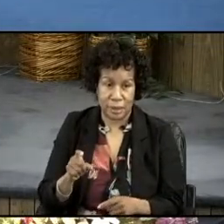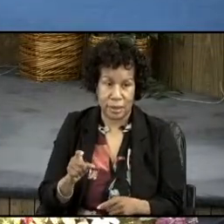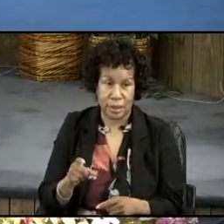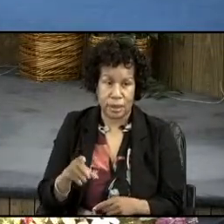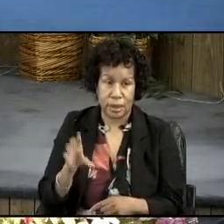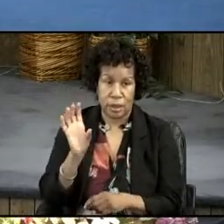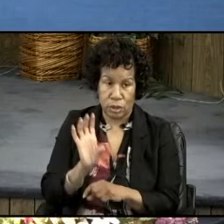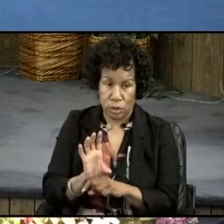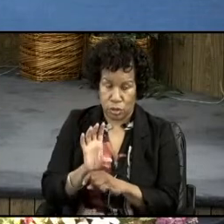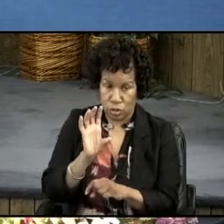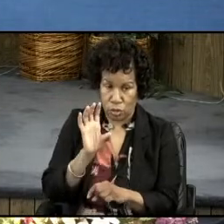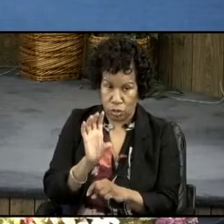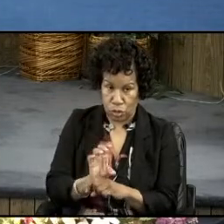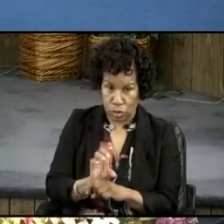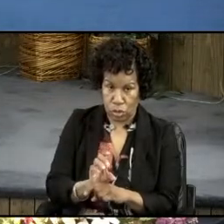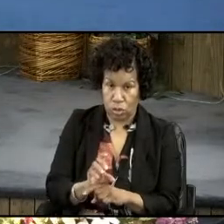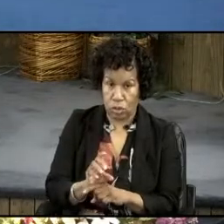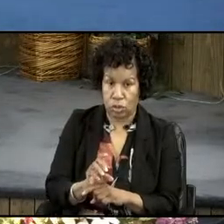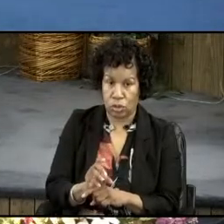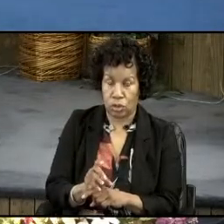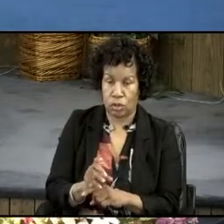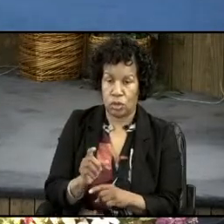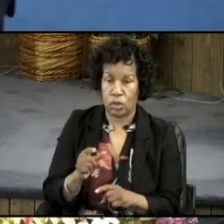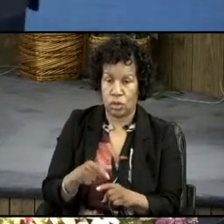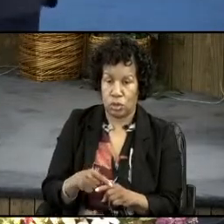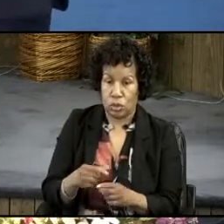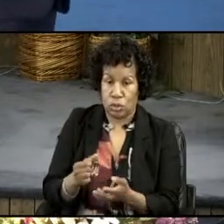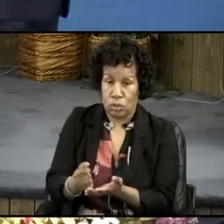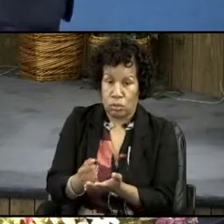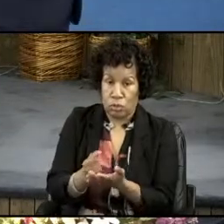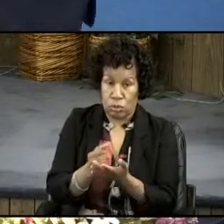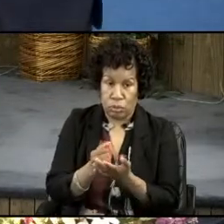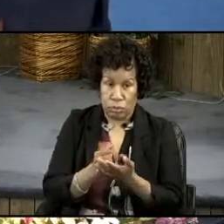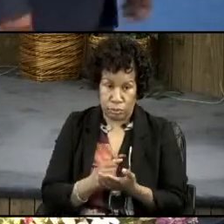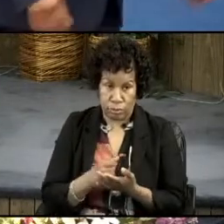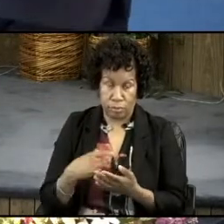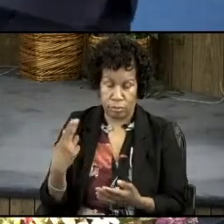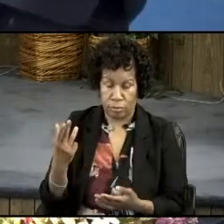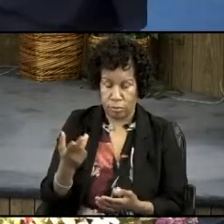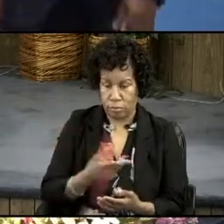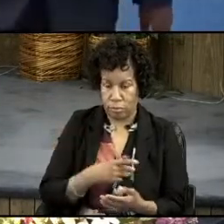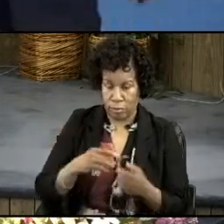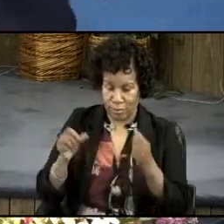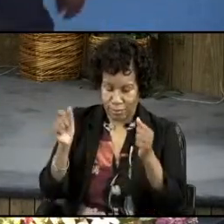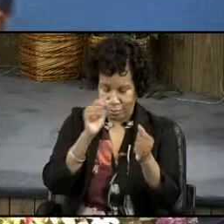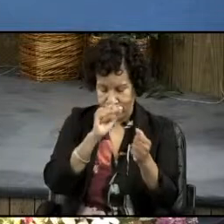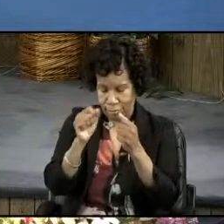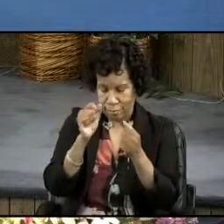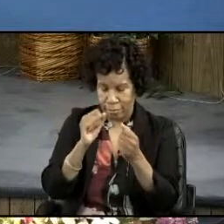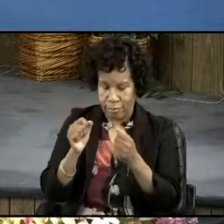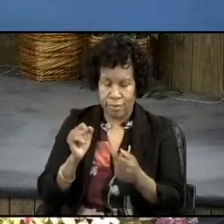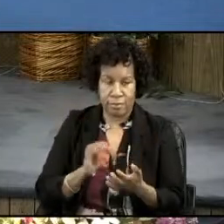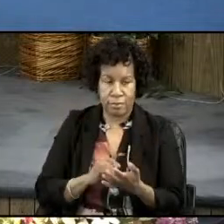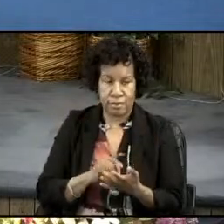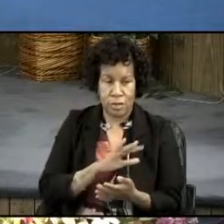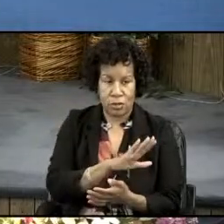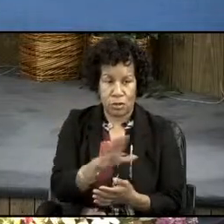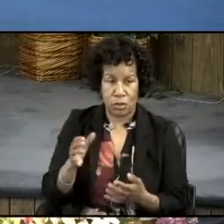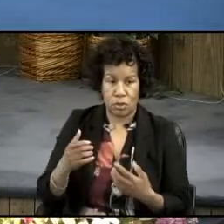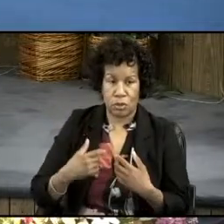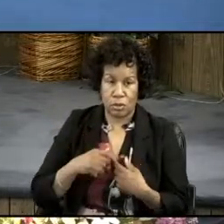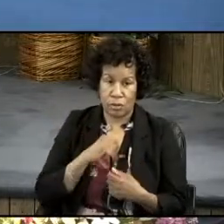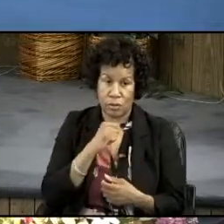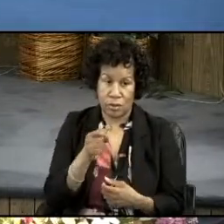experience. But I want to tell you, if there's no gas in your car, you ain't going. Lord have mercy. If you had not